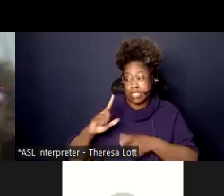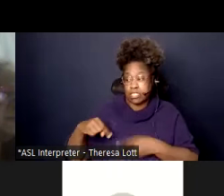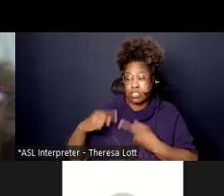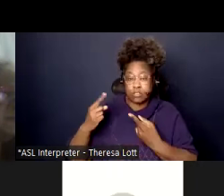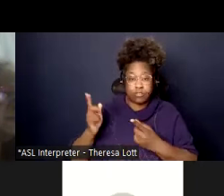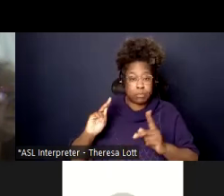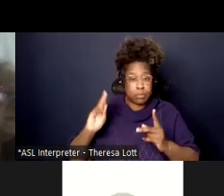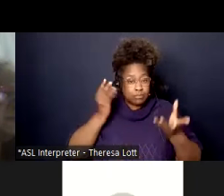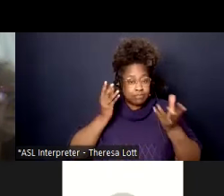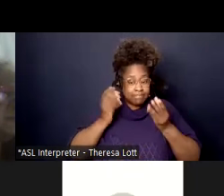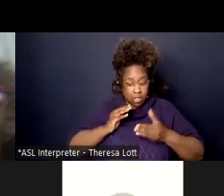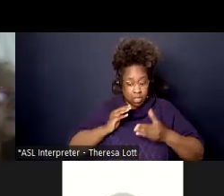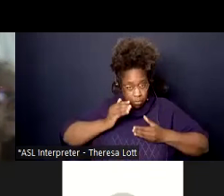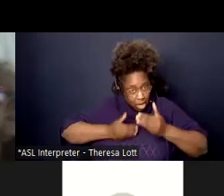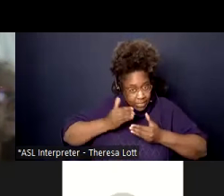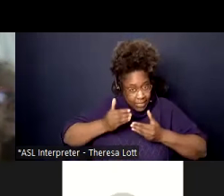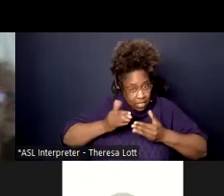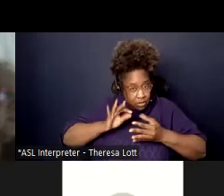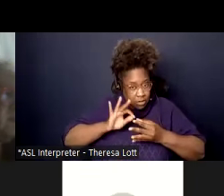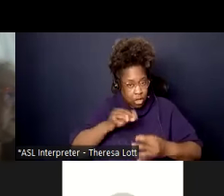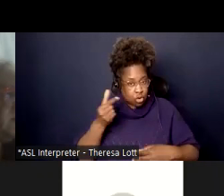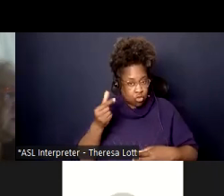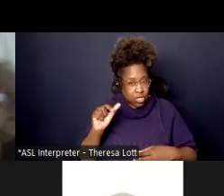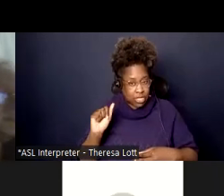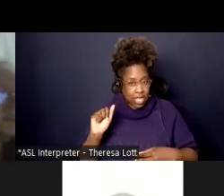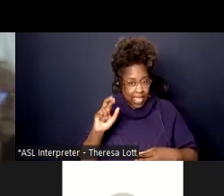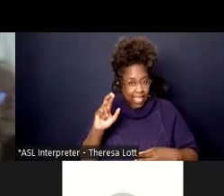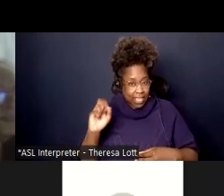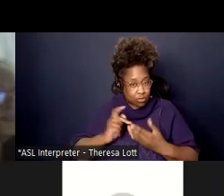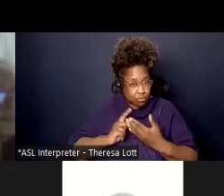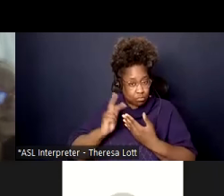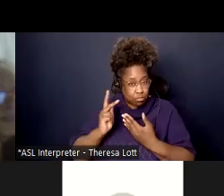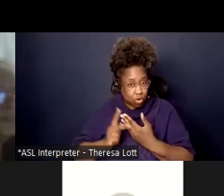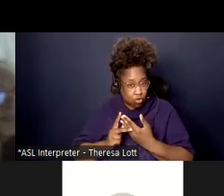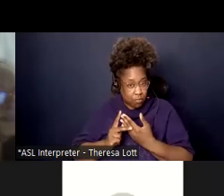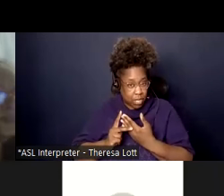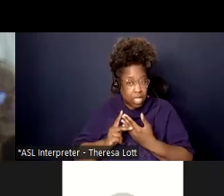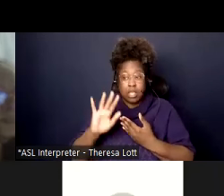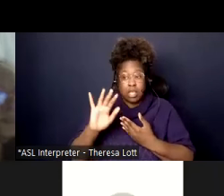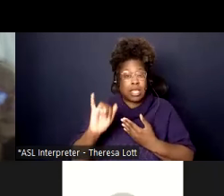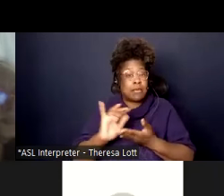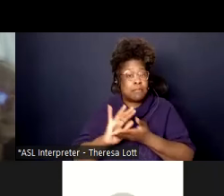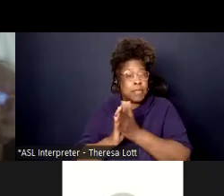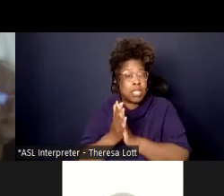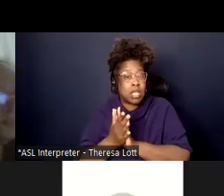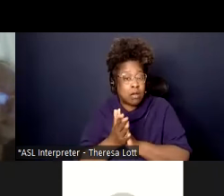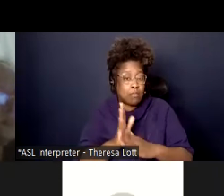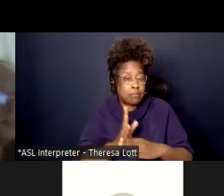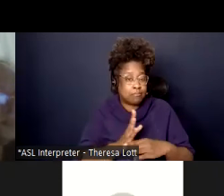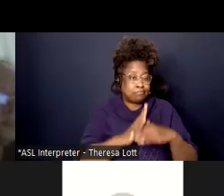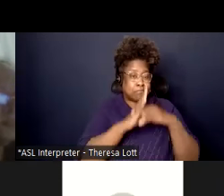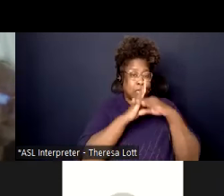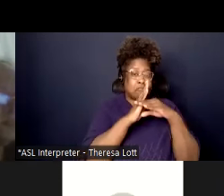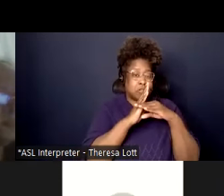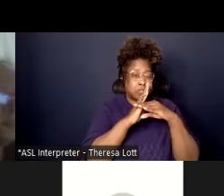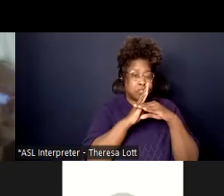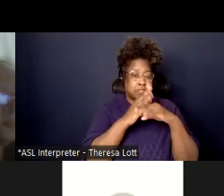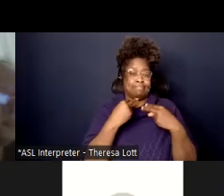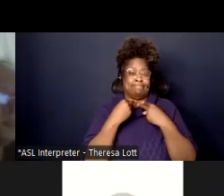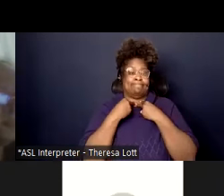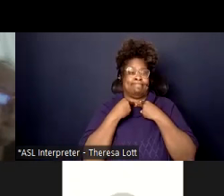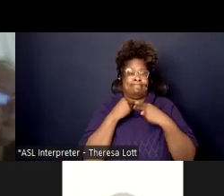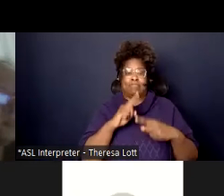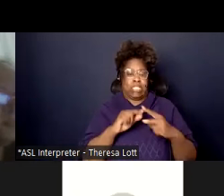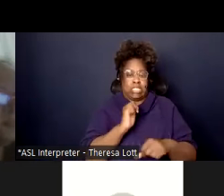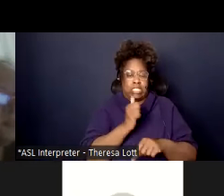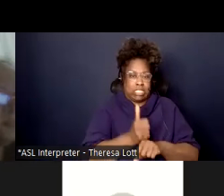of those processes with the Green Acres program can actually serve as barriers to including stormwater management within those parks. So that's something that